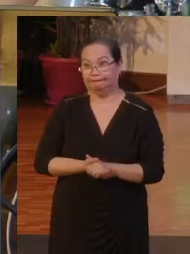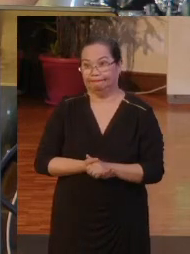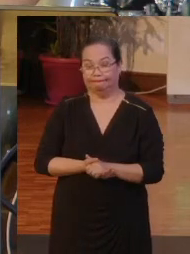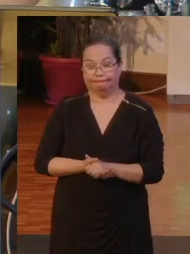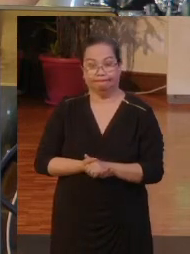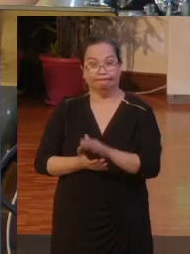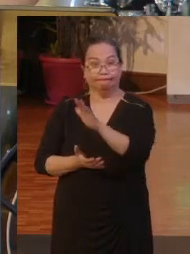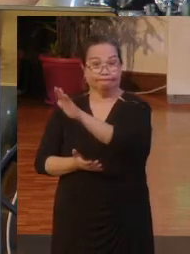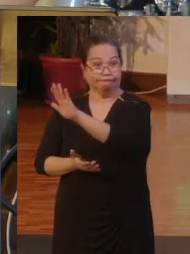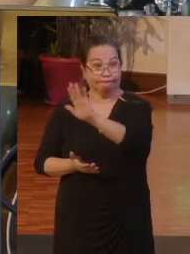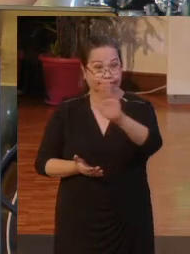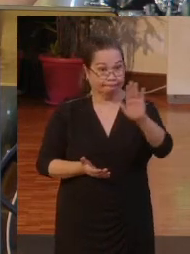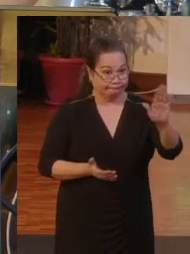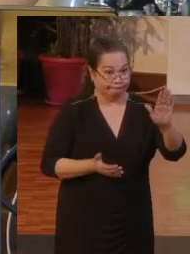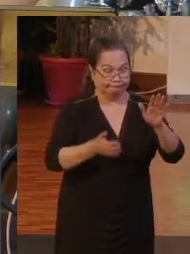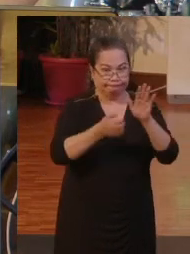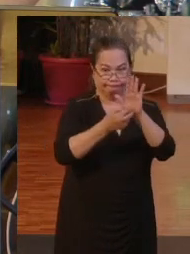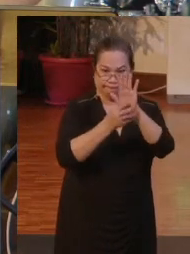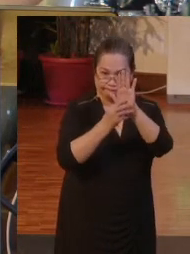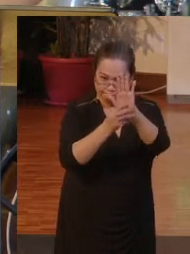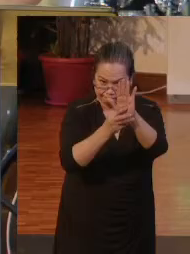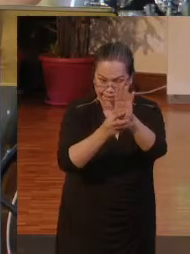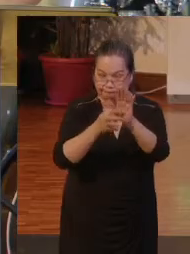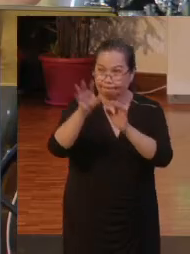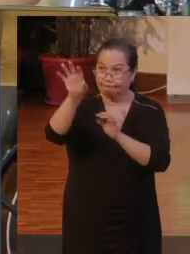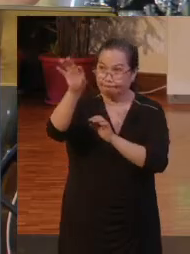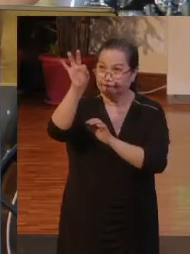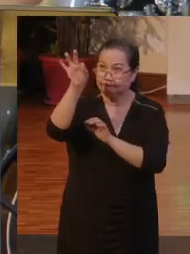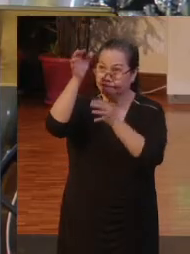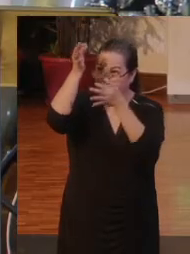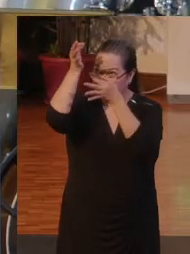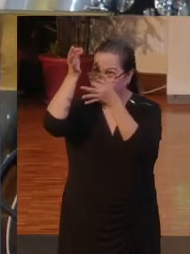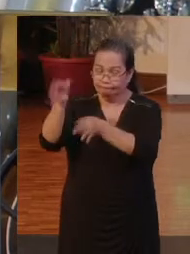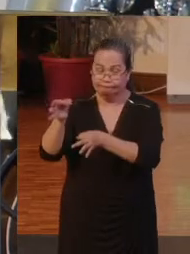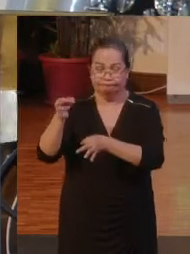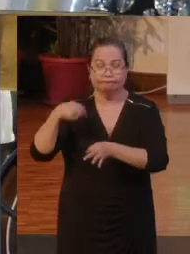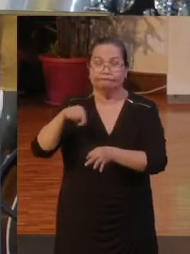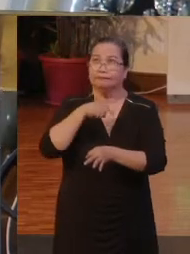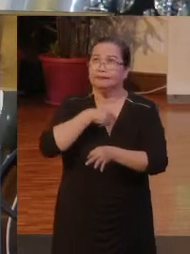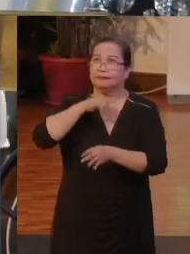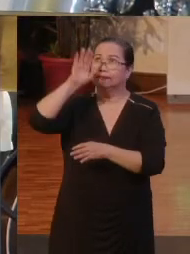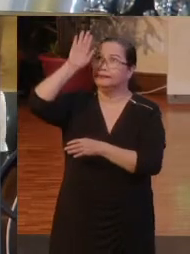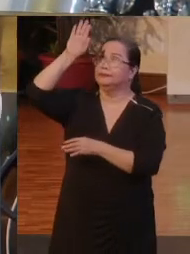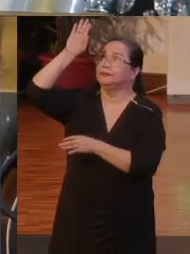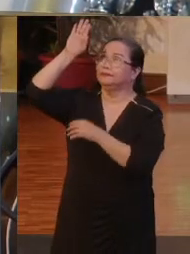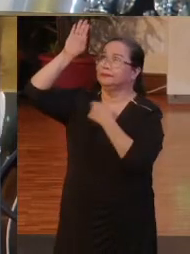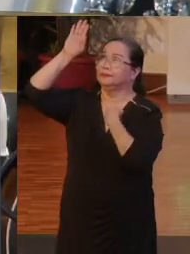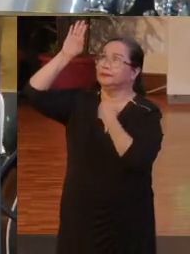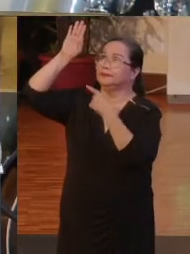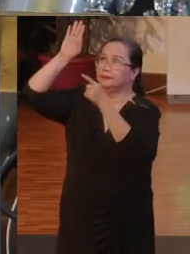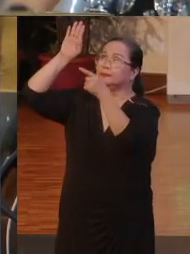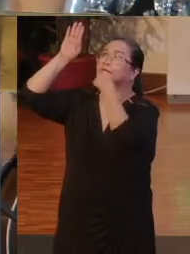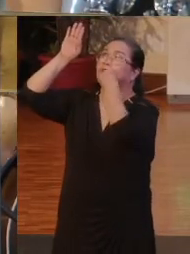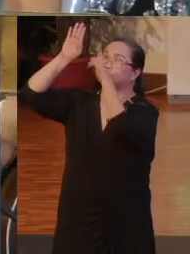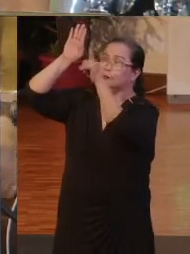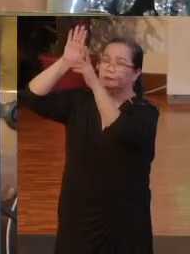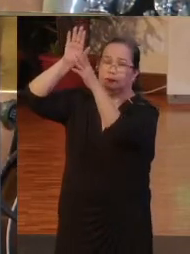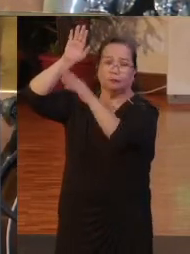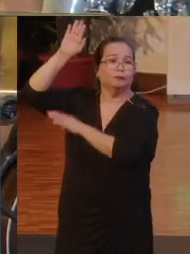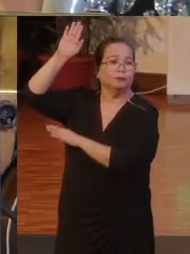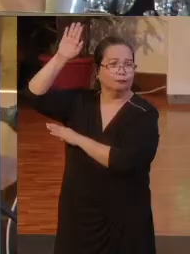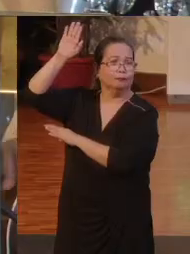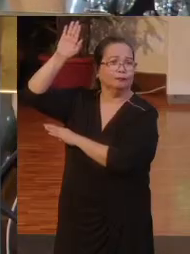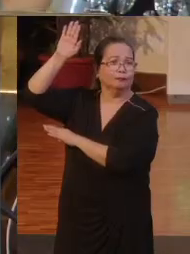You are witnesses against yourselves that you have chosen the Lord to serve Him." And they said, "We are witnesses." So sinabi nila,